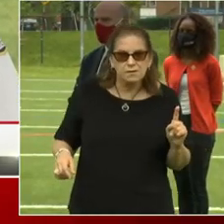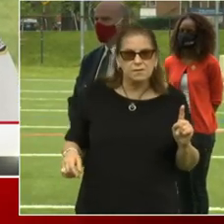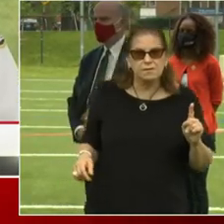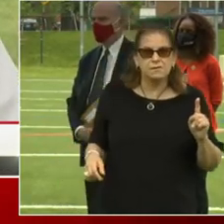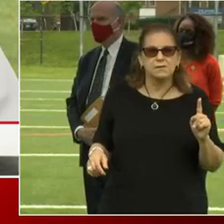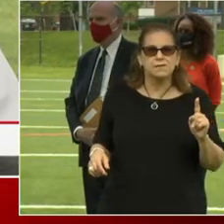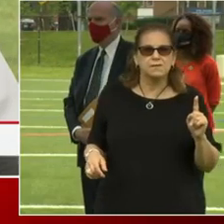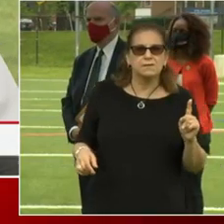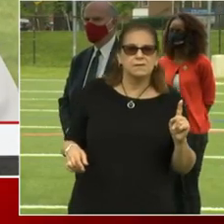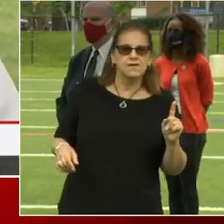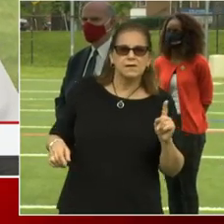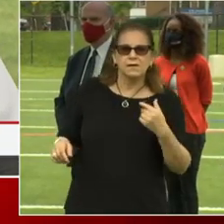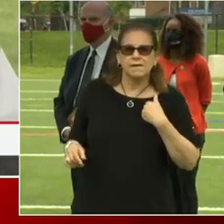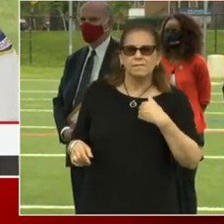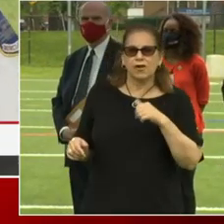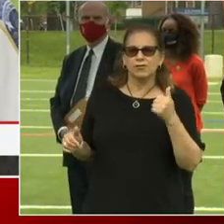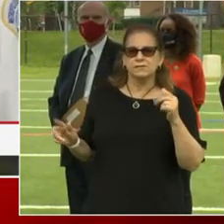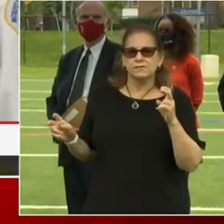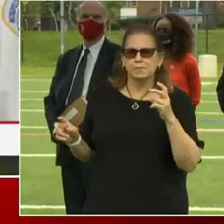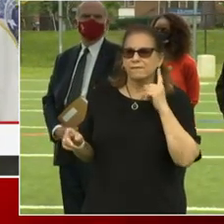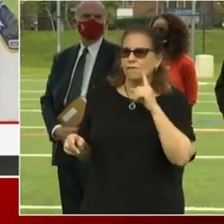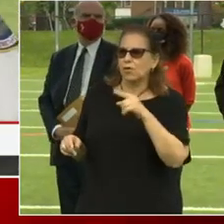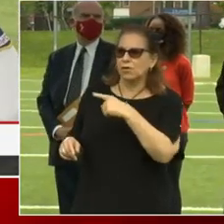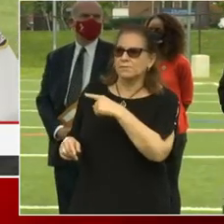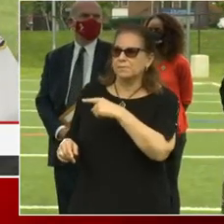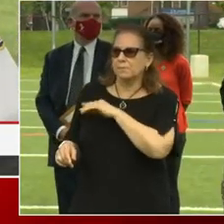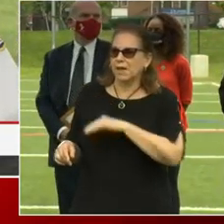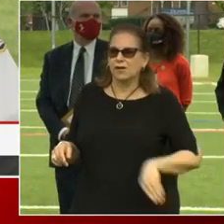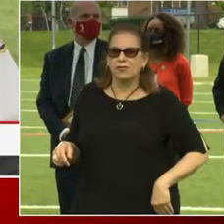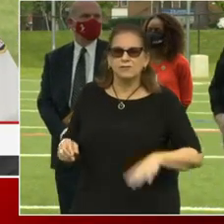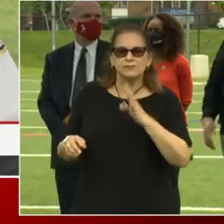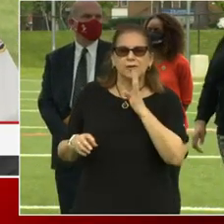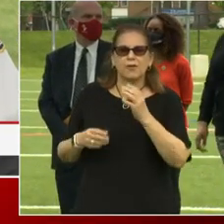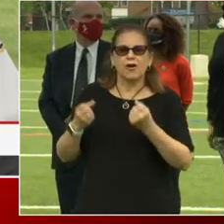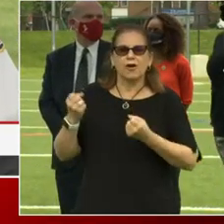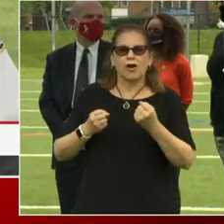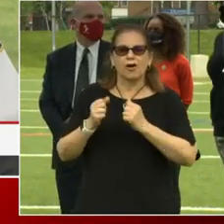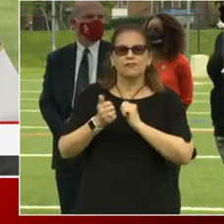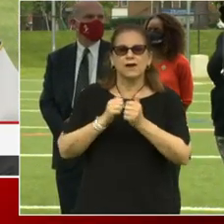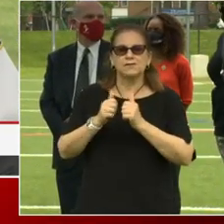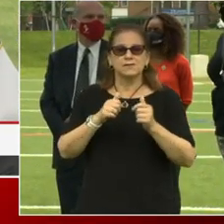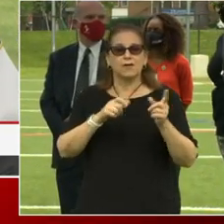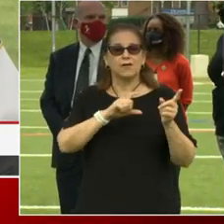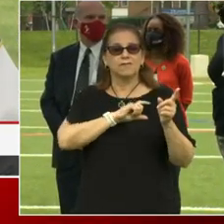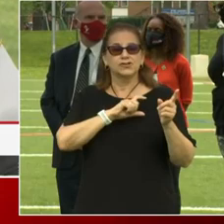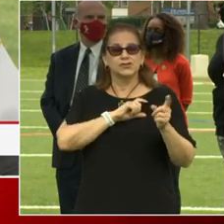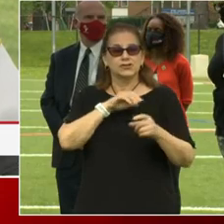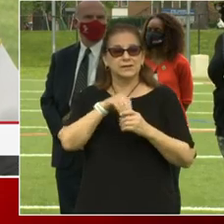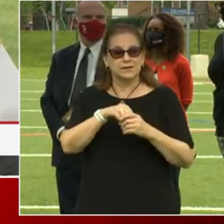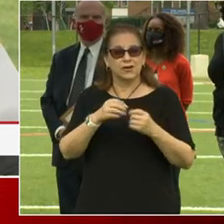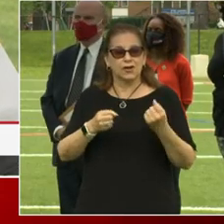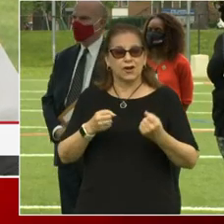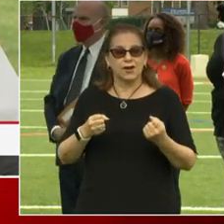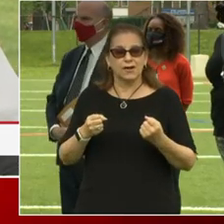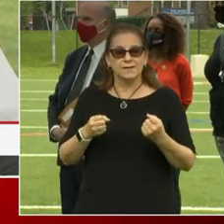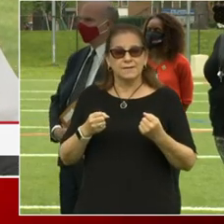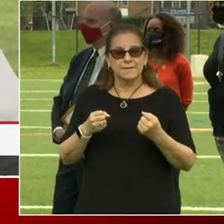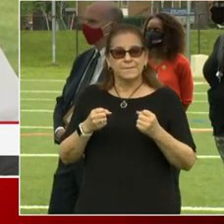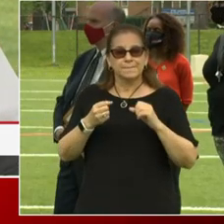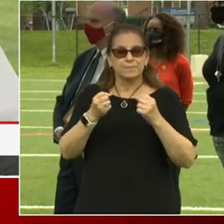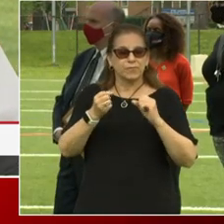racing, the probationary officer who was released, was he driving one of the cars? He was. Do you know what car number 1 or car number